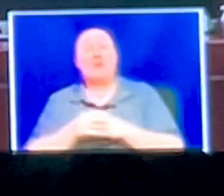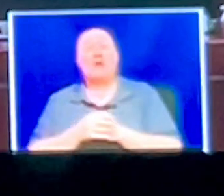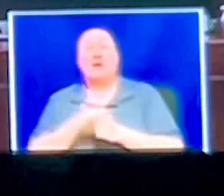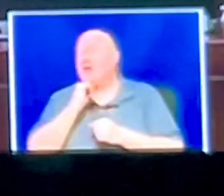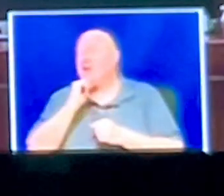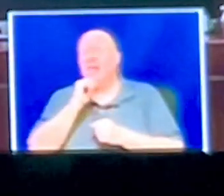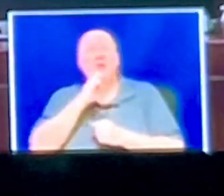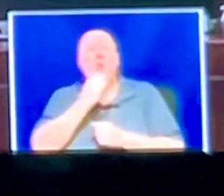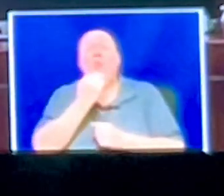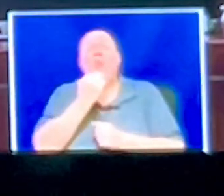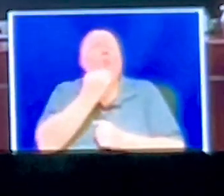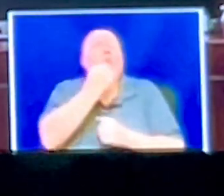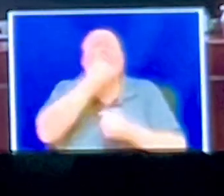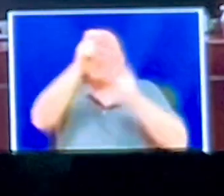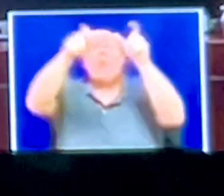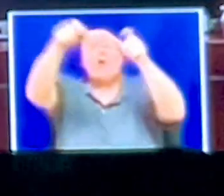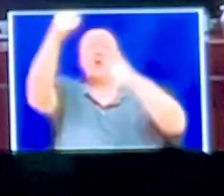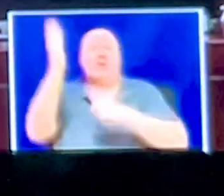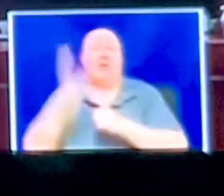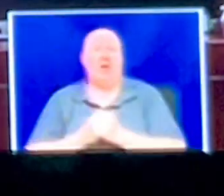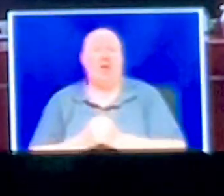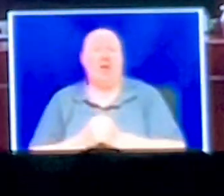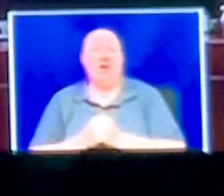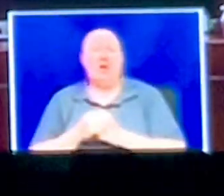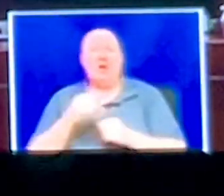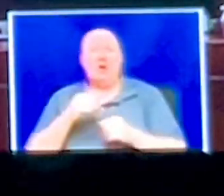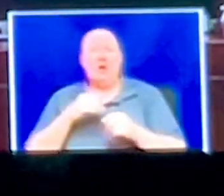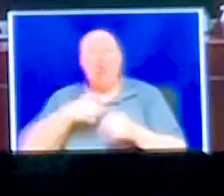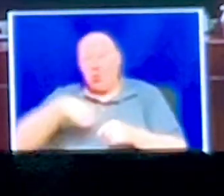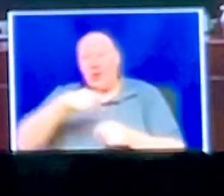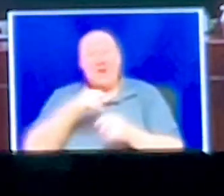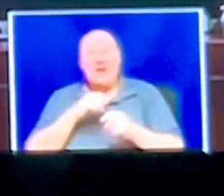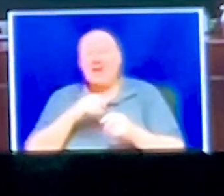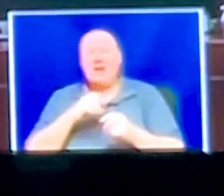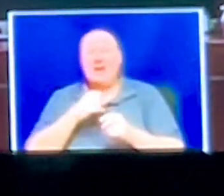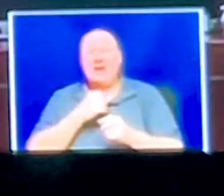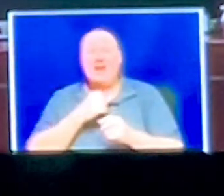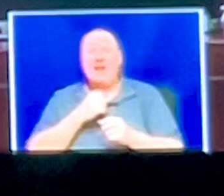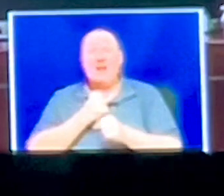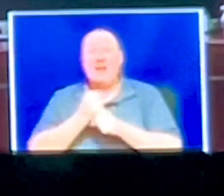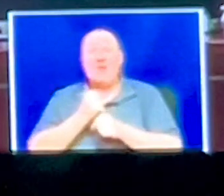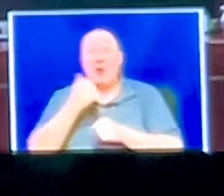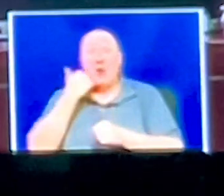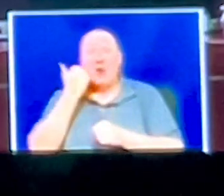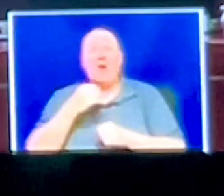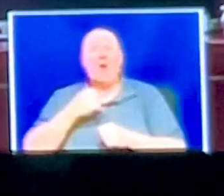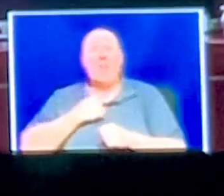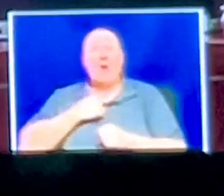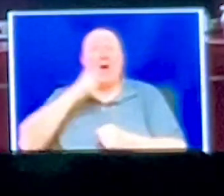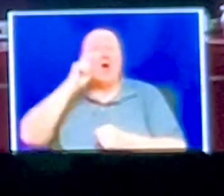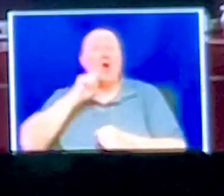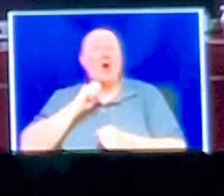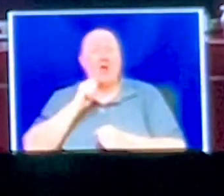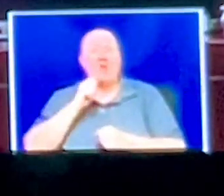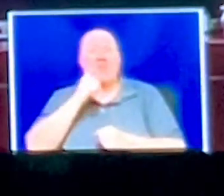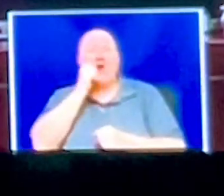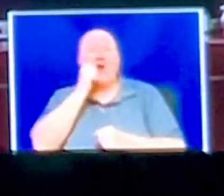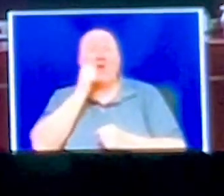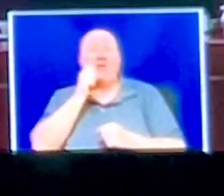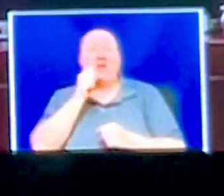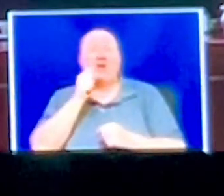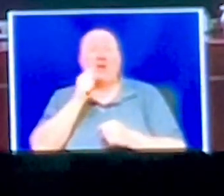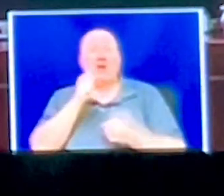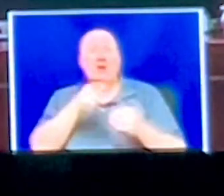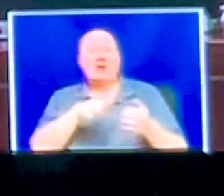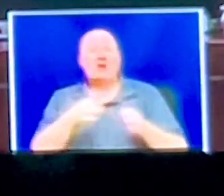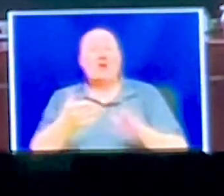beings are. We've never sought retribution. I have the story of my grandfather died of a broken